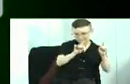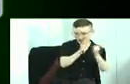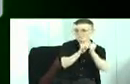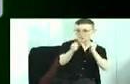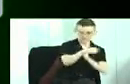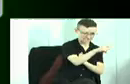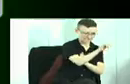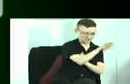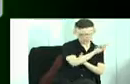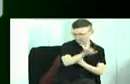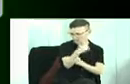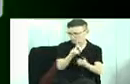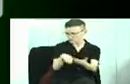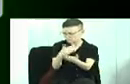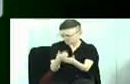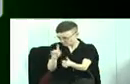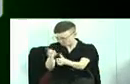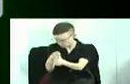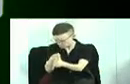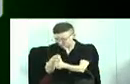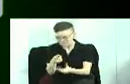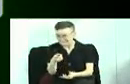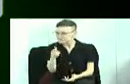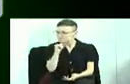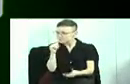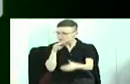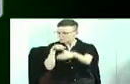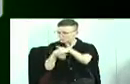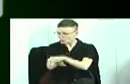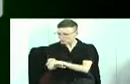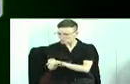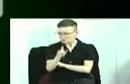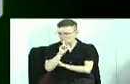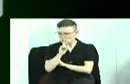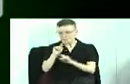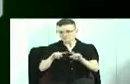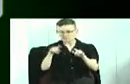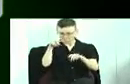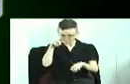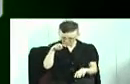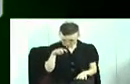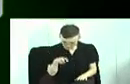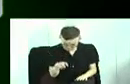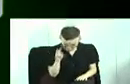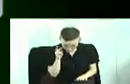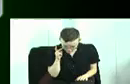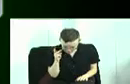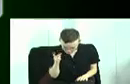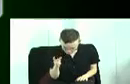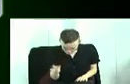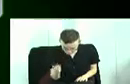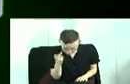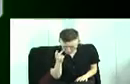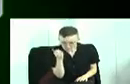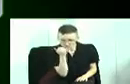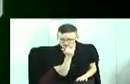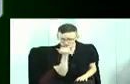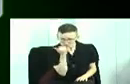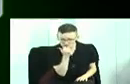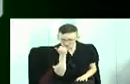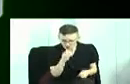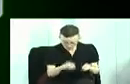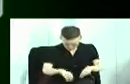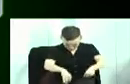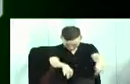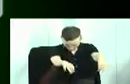reached the tomb first. He didn't enter, but bent down to peer in and saw the linen wrappings lying on